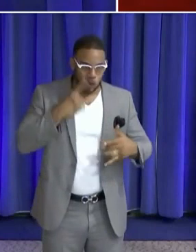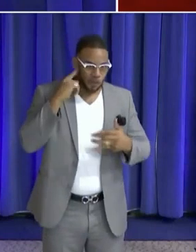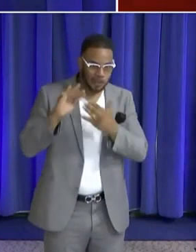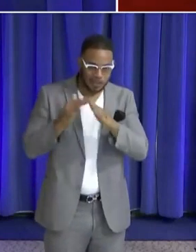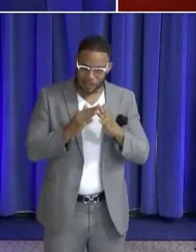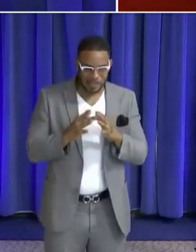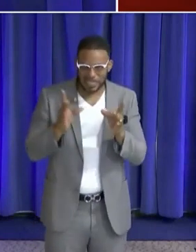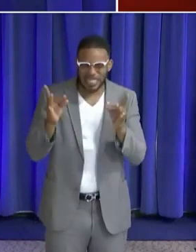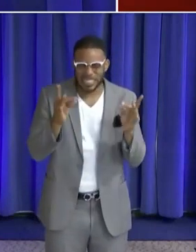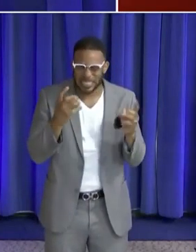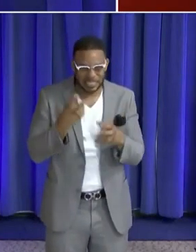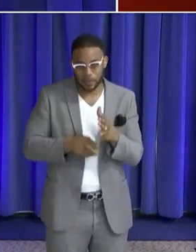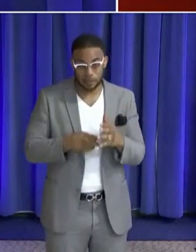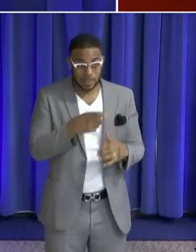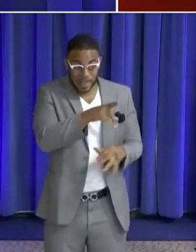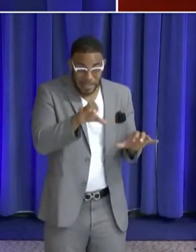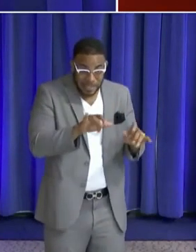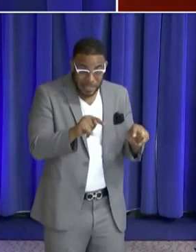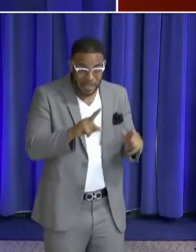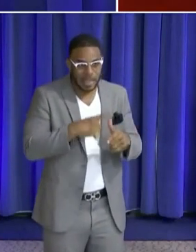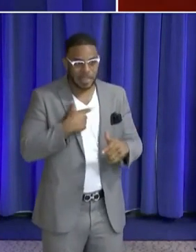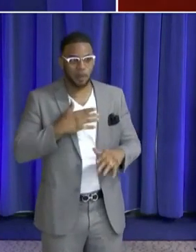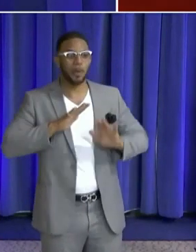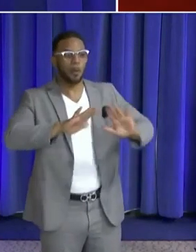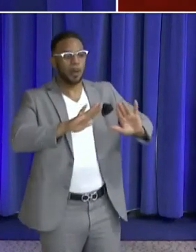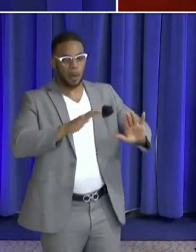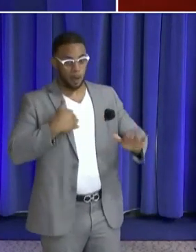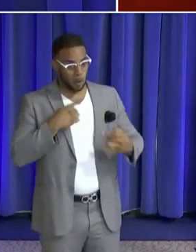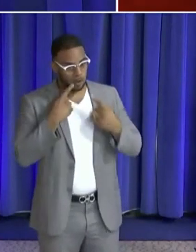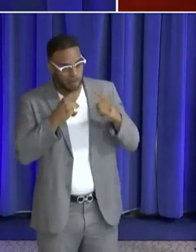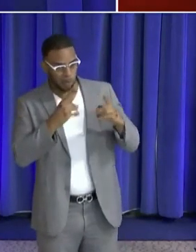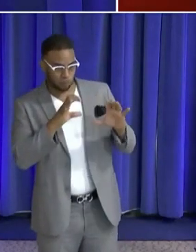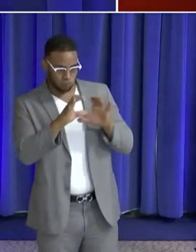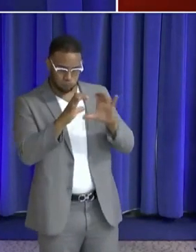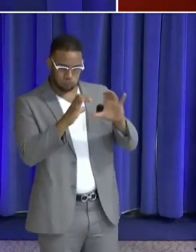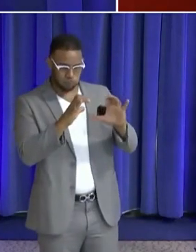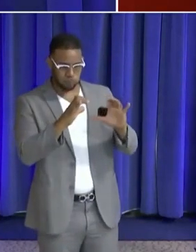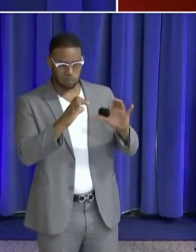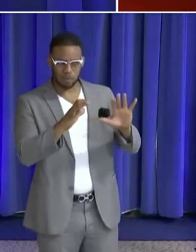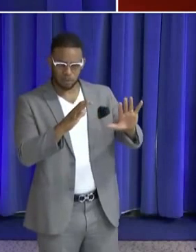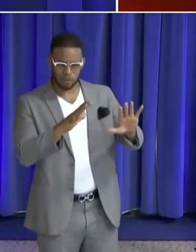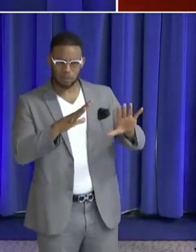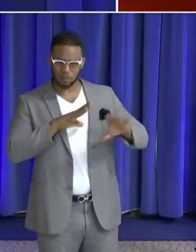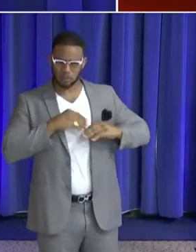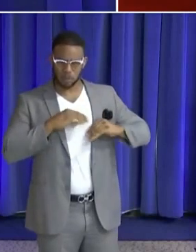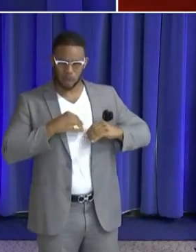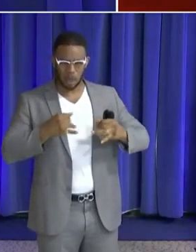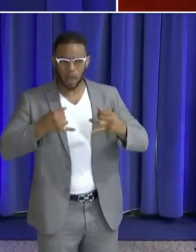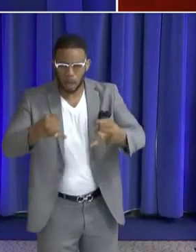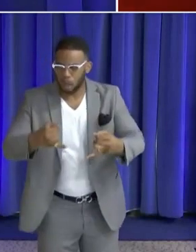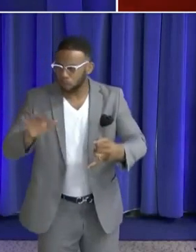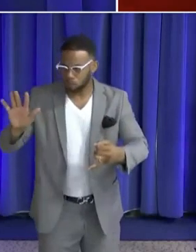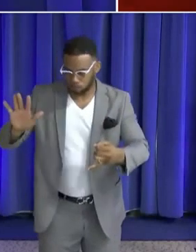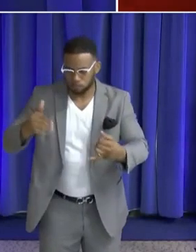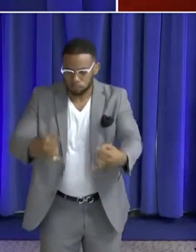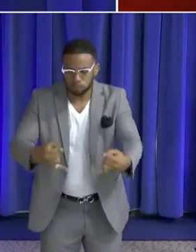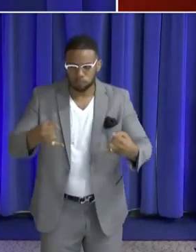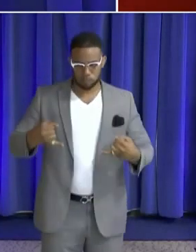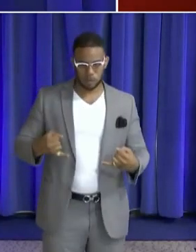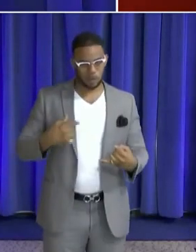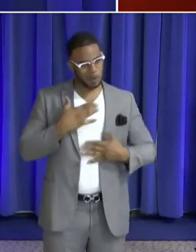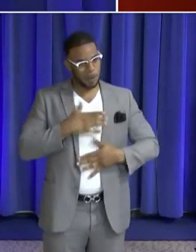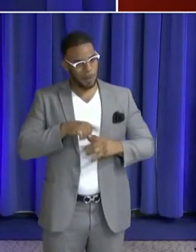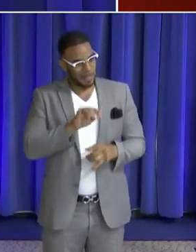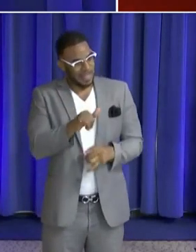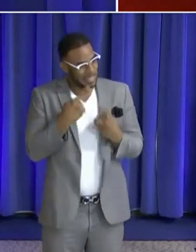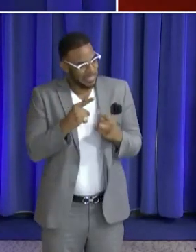city. So they did it. We were successful in getting them to move back, and I think we should all be very pleased about at least